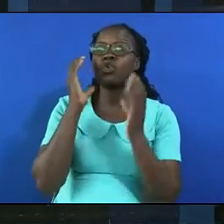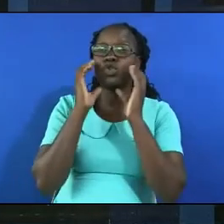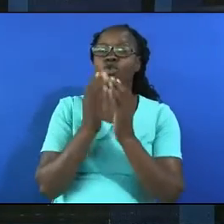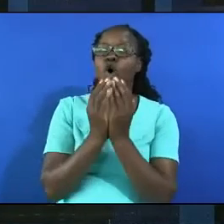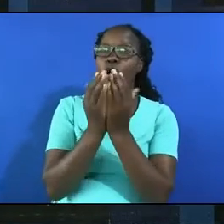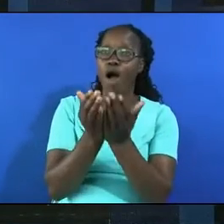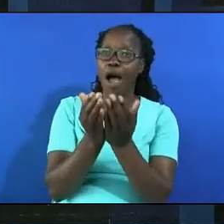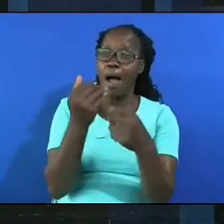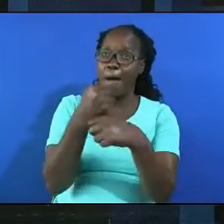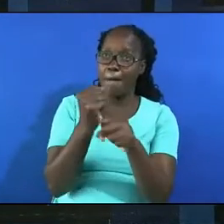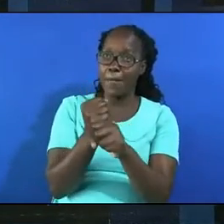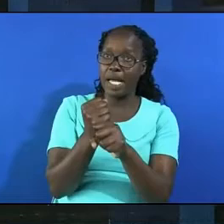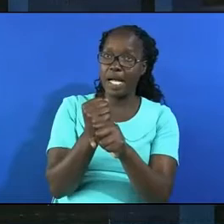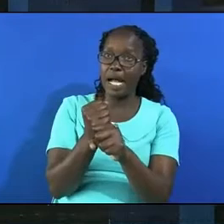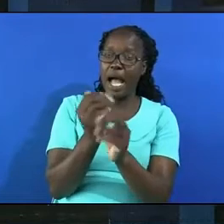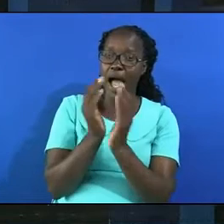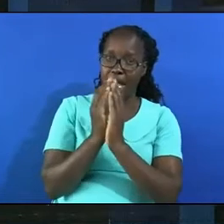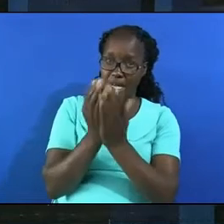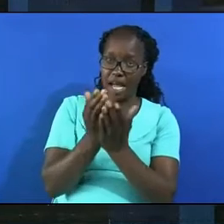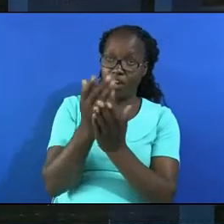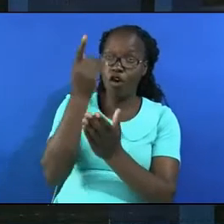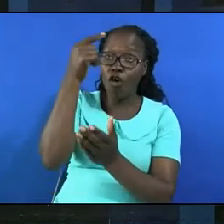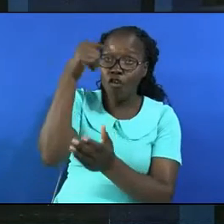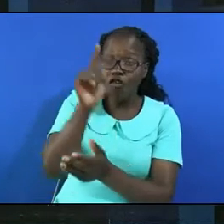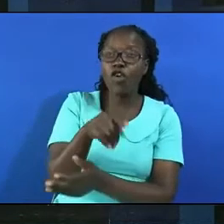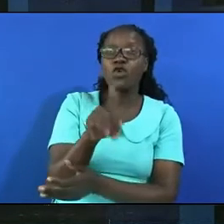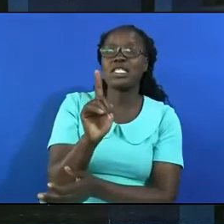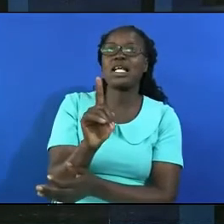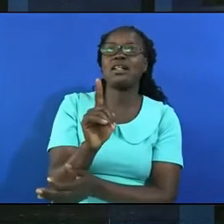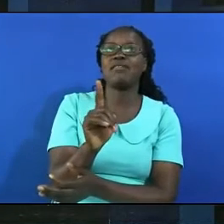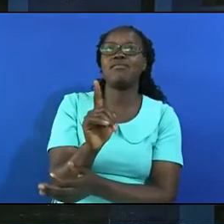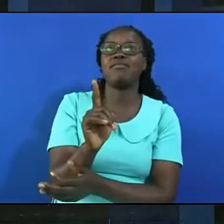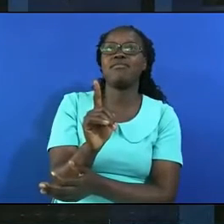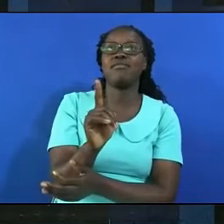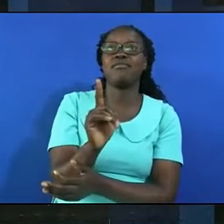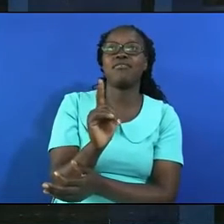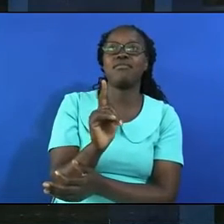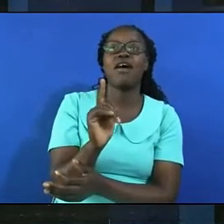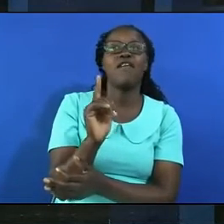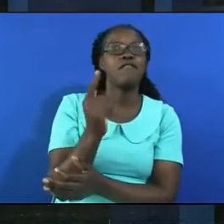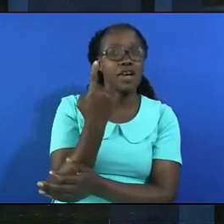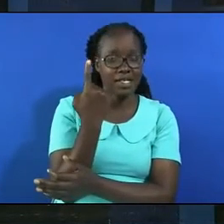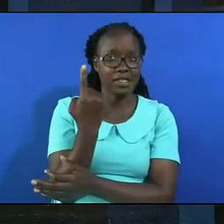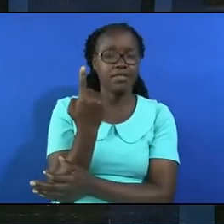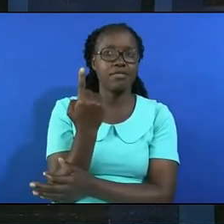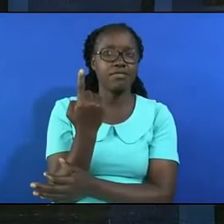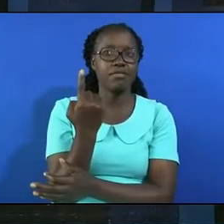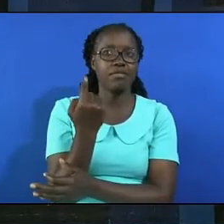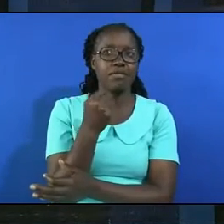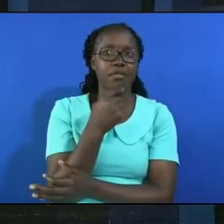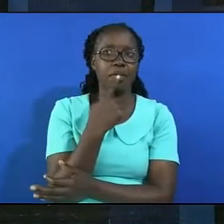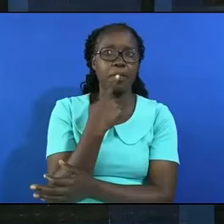Noah, make an ark for who? For yourself.